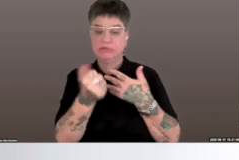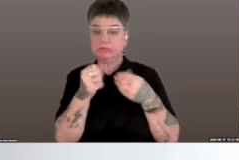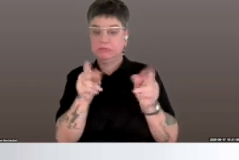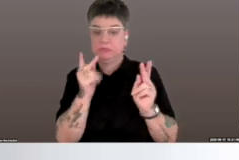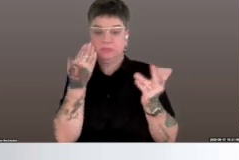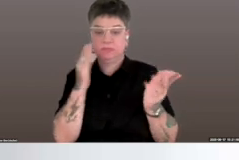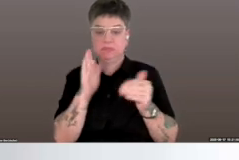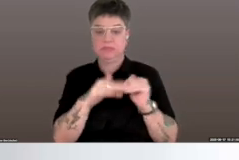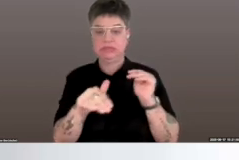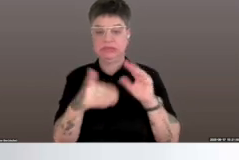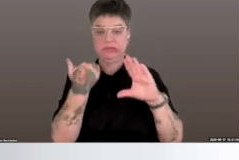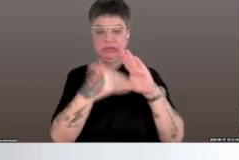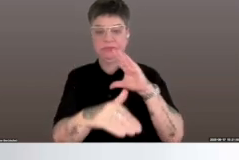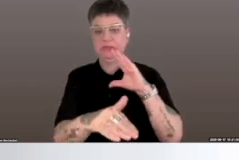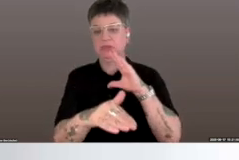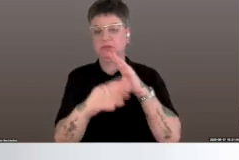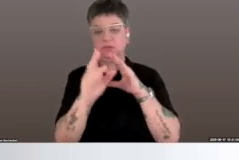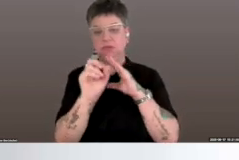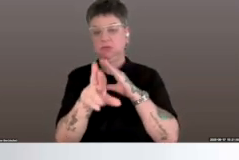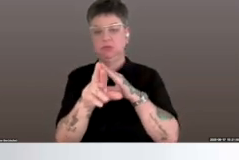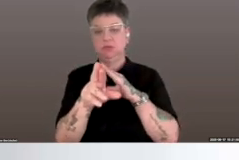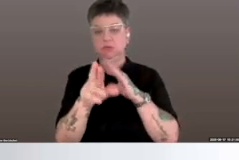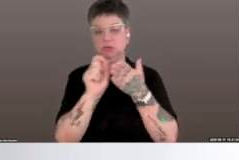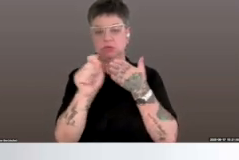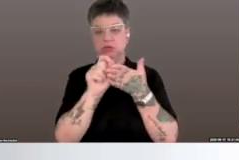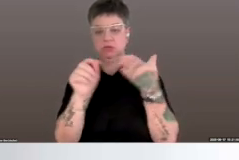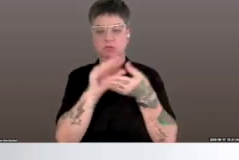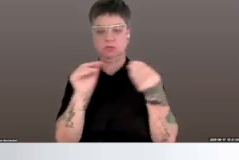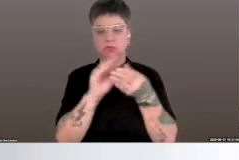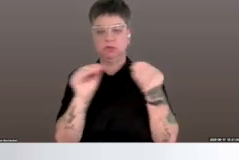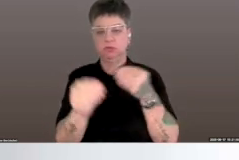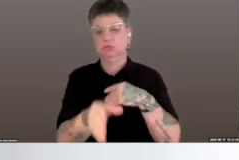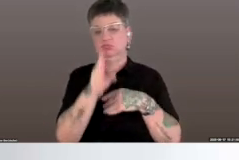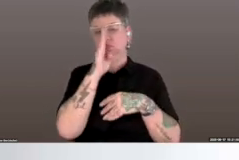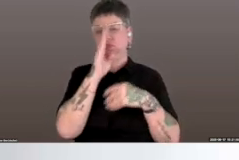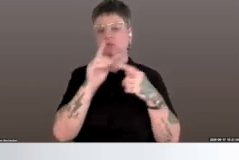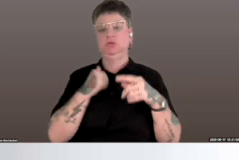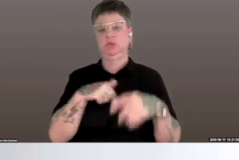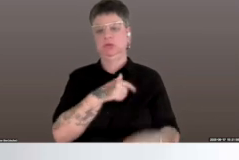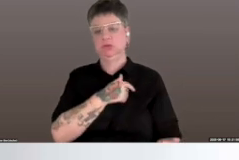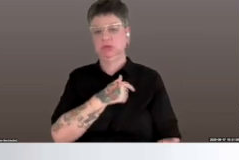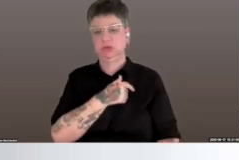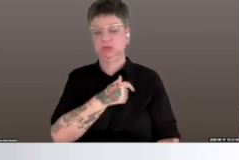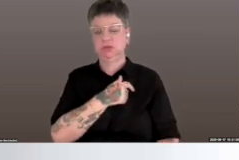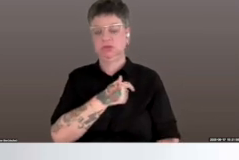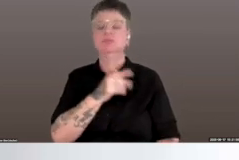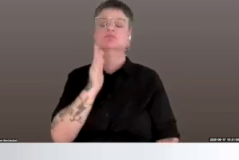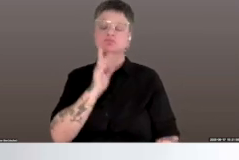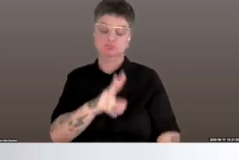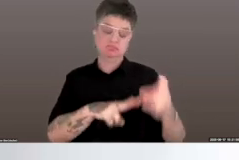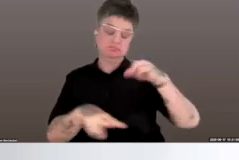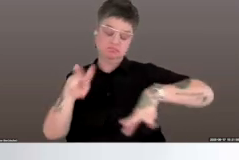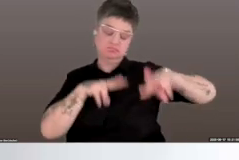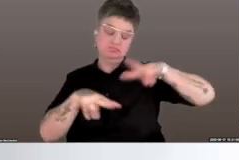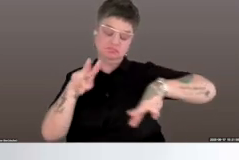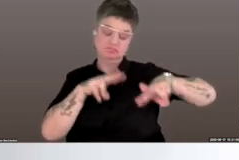sending emails or written comments to us directly. We will be evaluating voucher